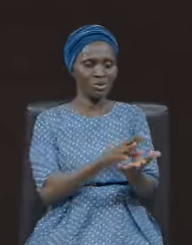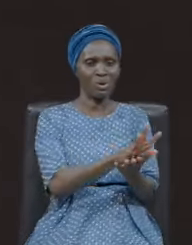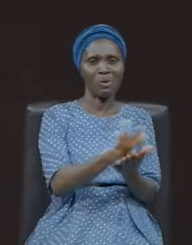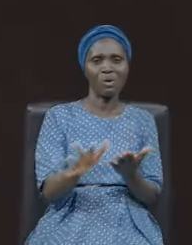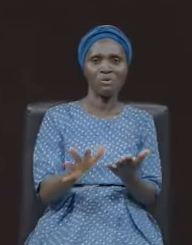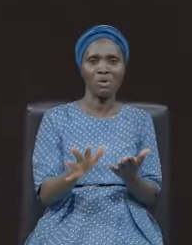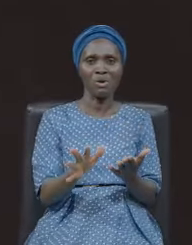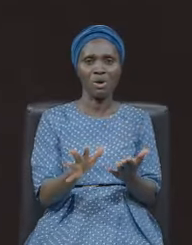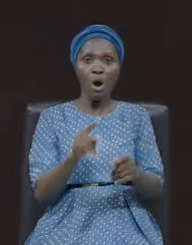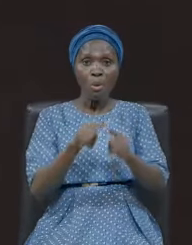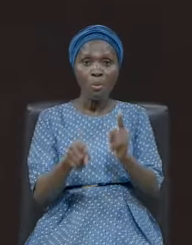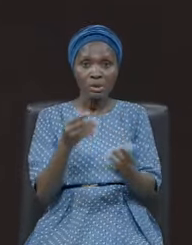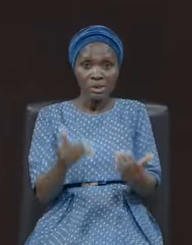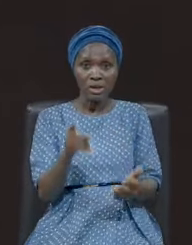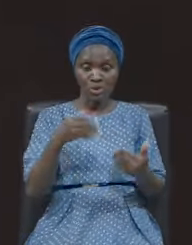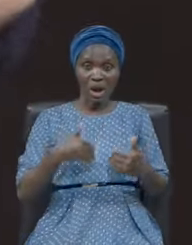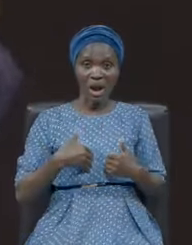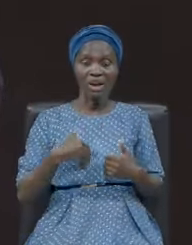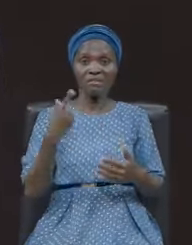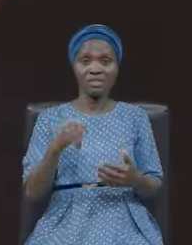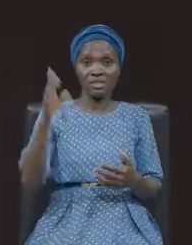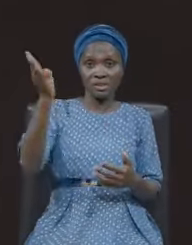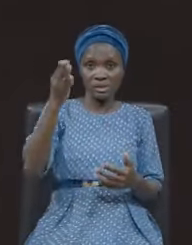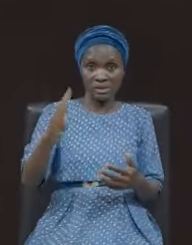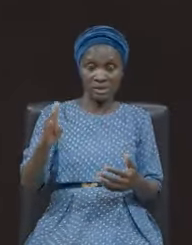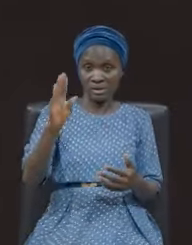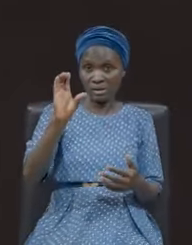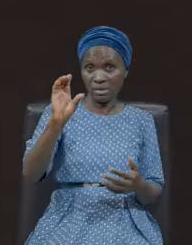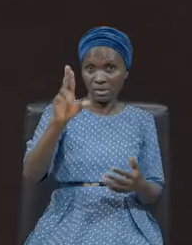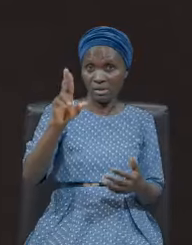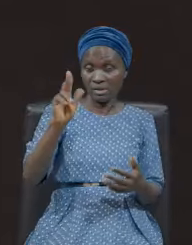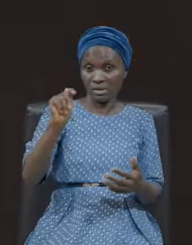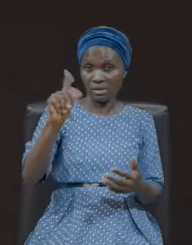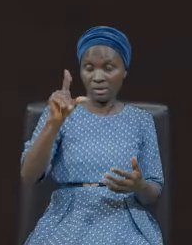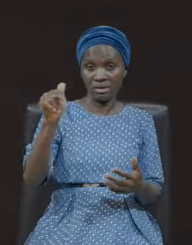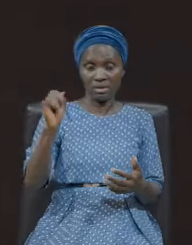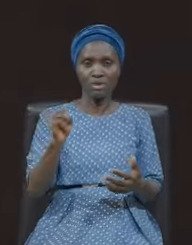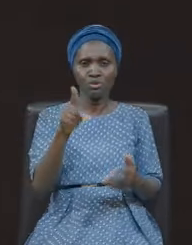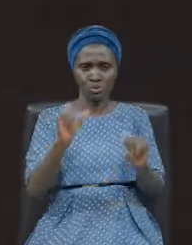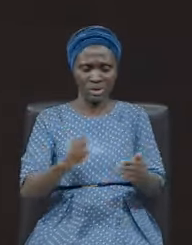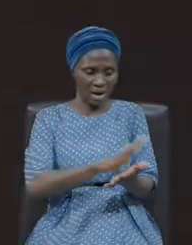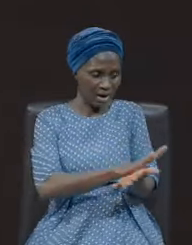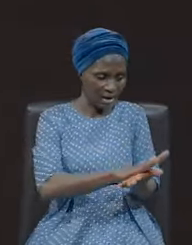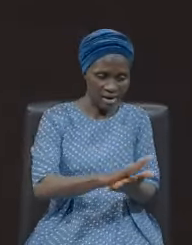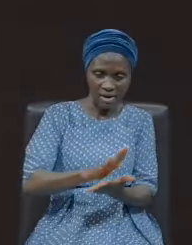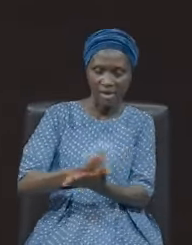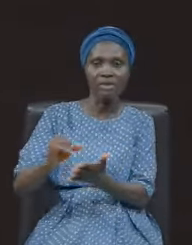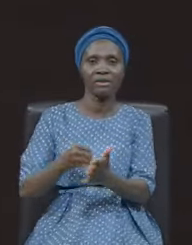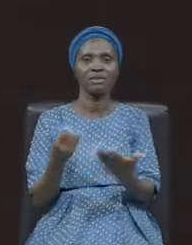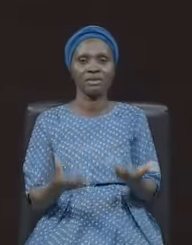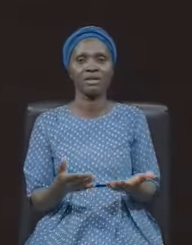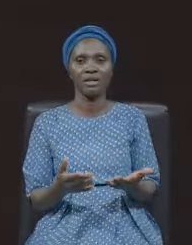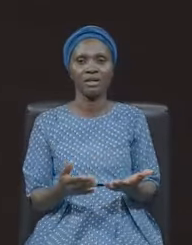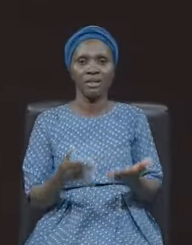You can do it if you want to. When you didn't have a pen, you couldn't write. But what's the excuse now?